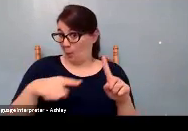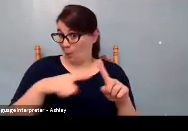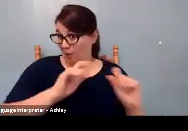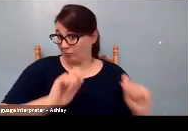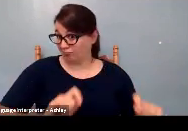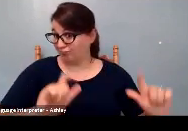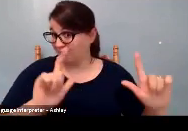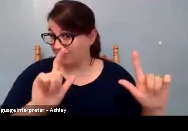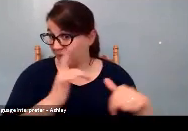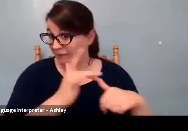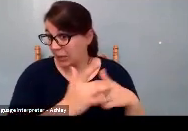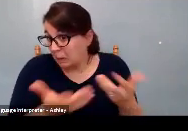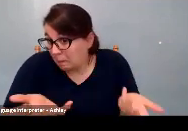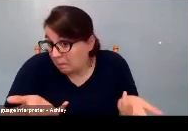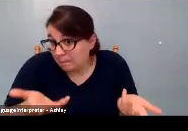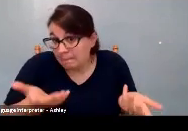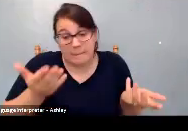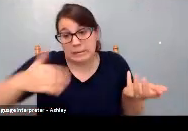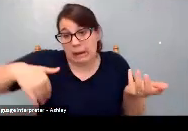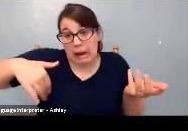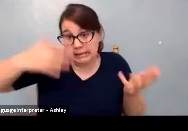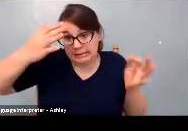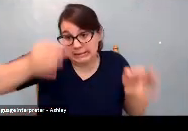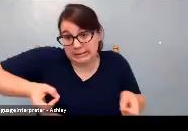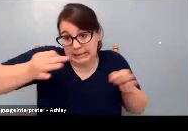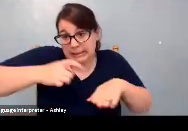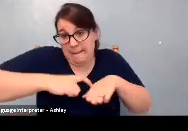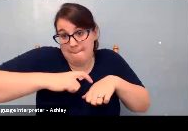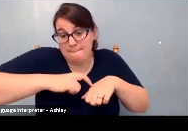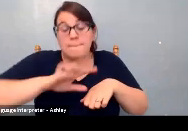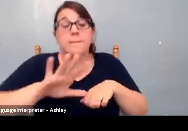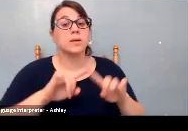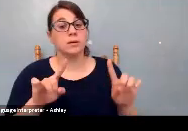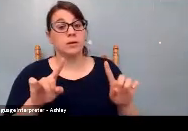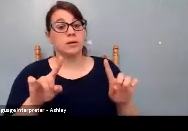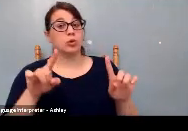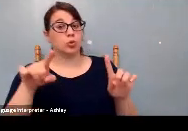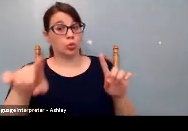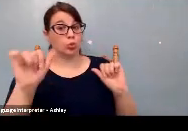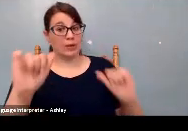will be available. However, you can send an email to